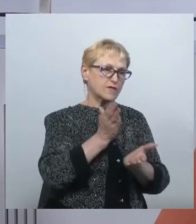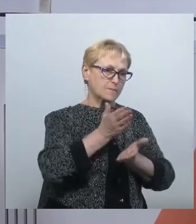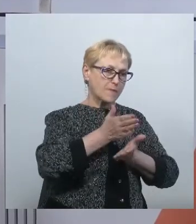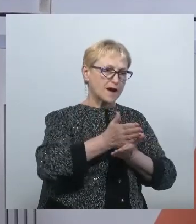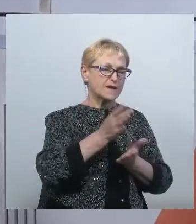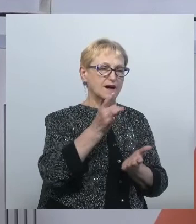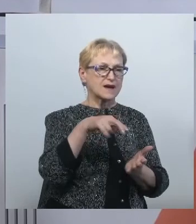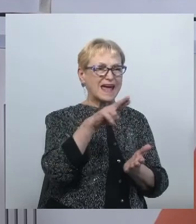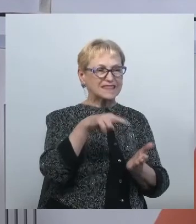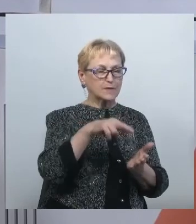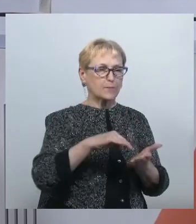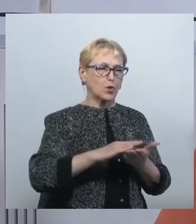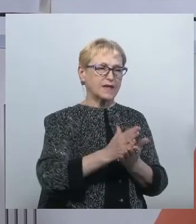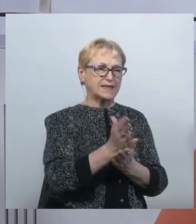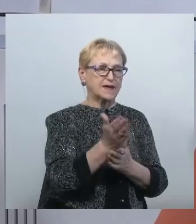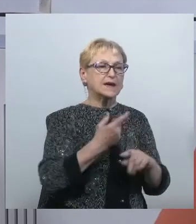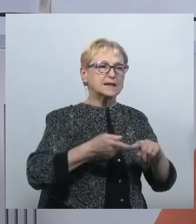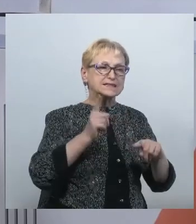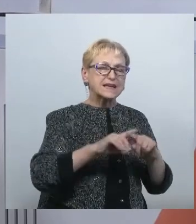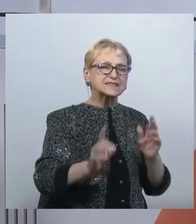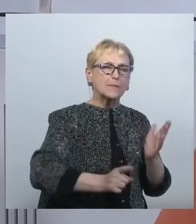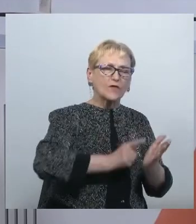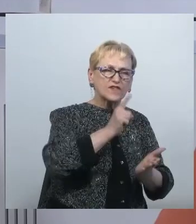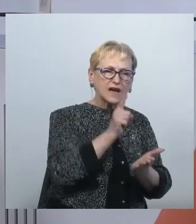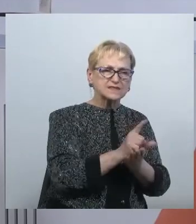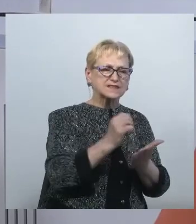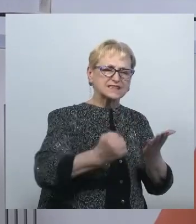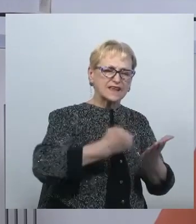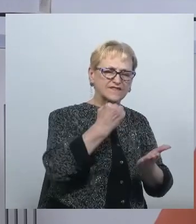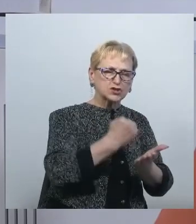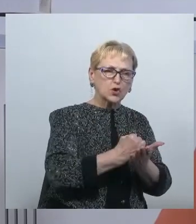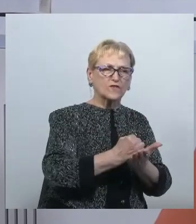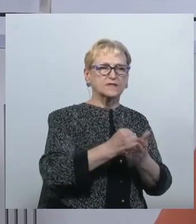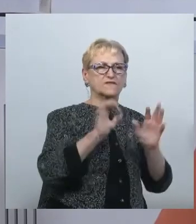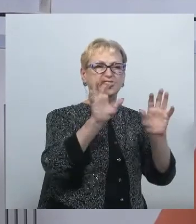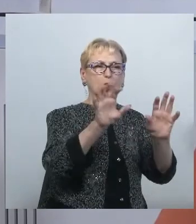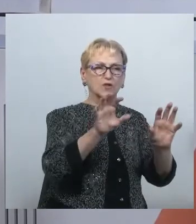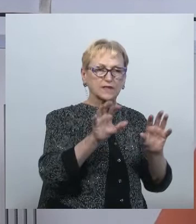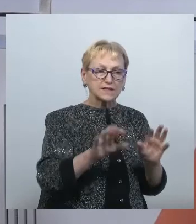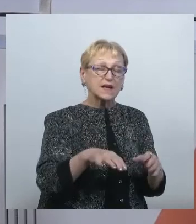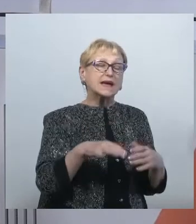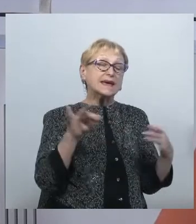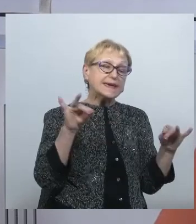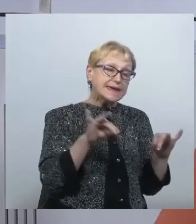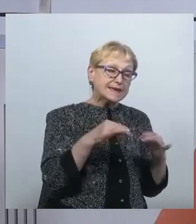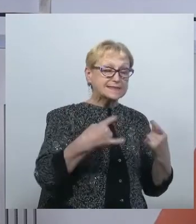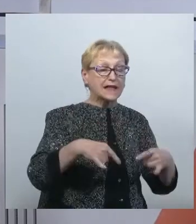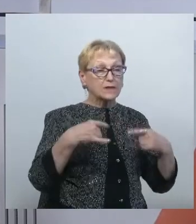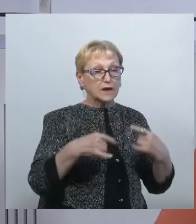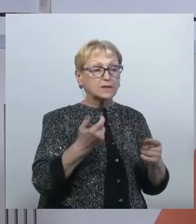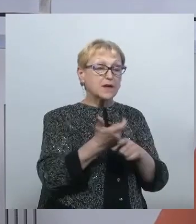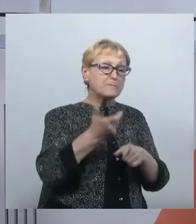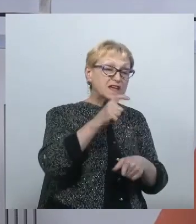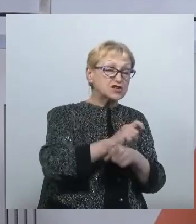media, and it turned out that only 16% of the media have editorial policies published online.